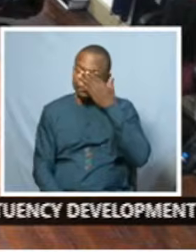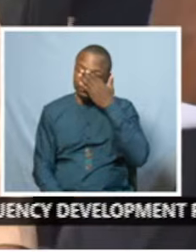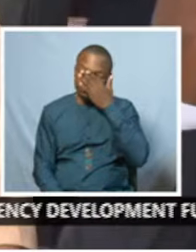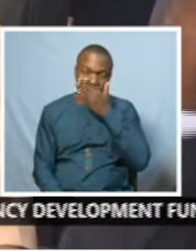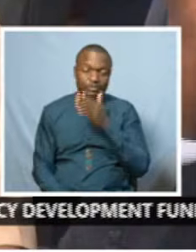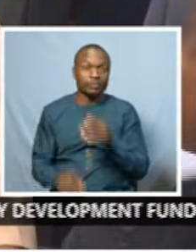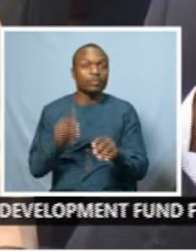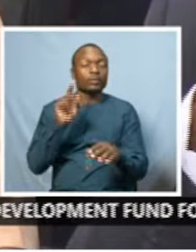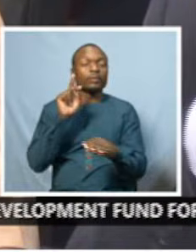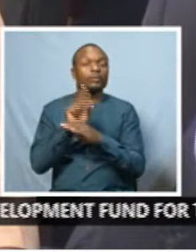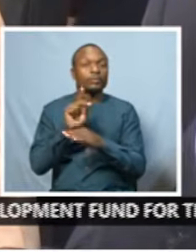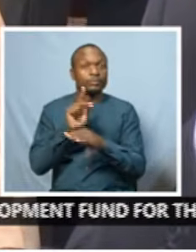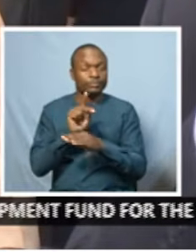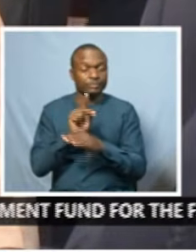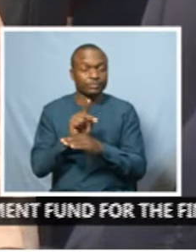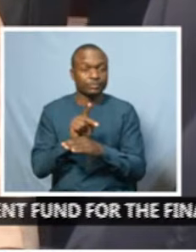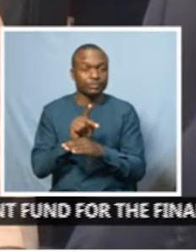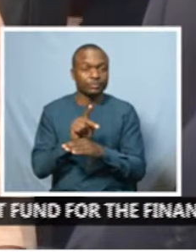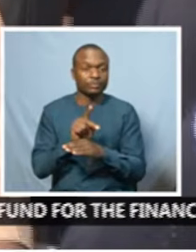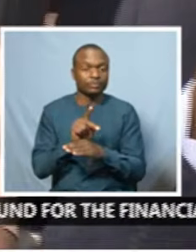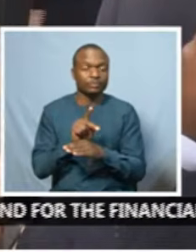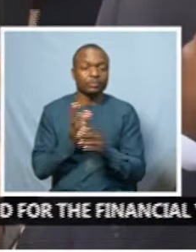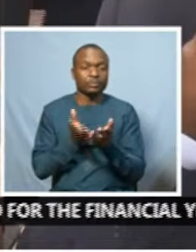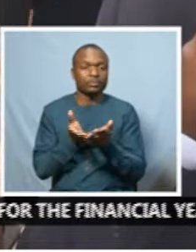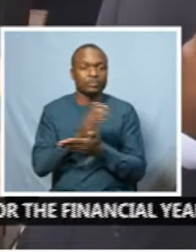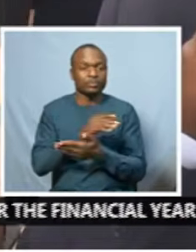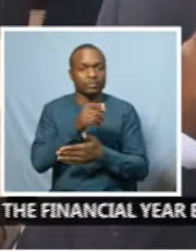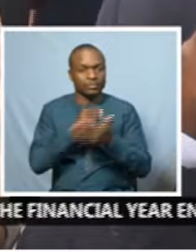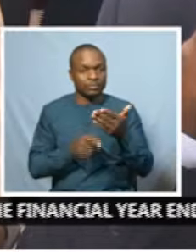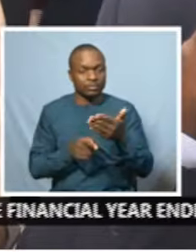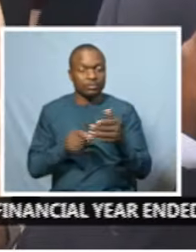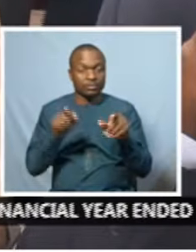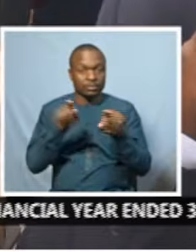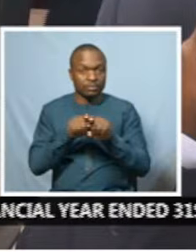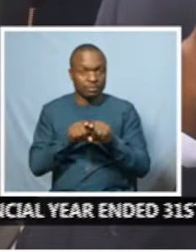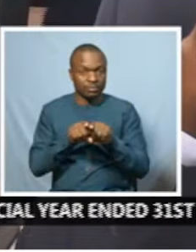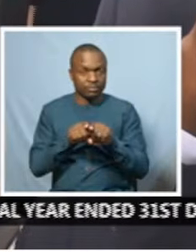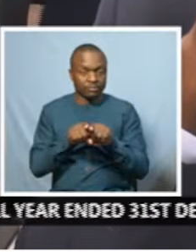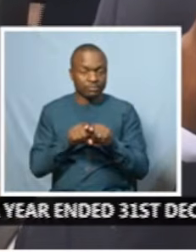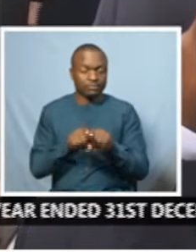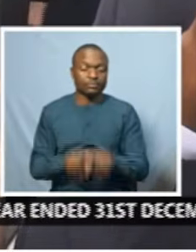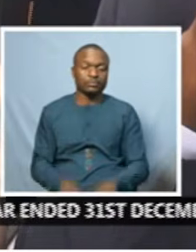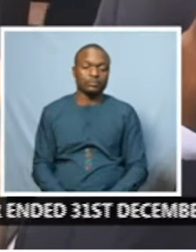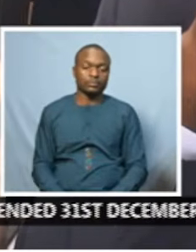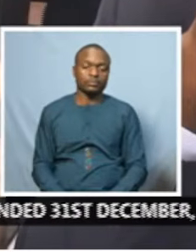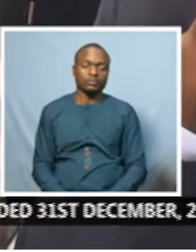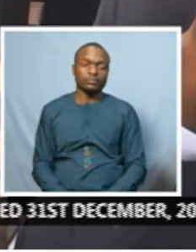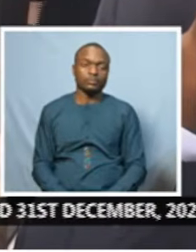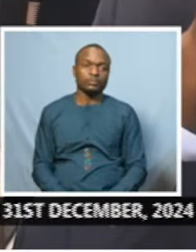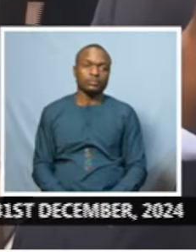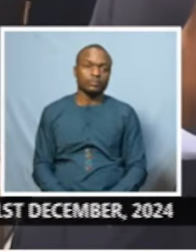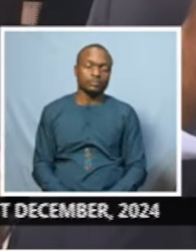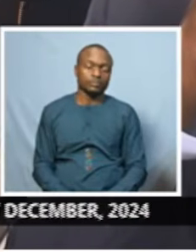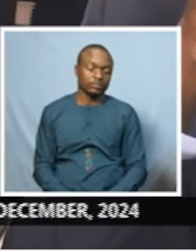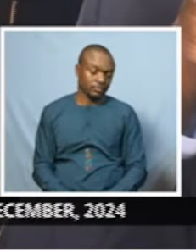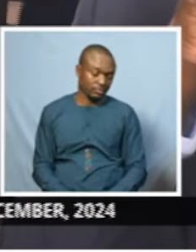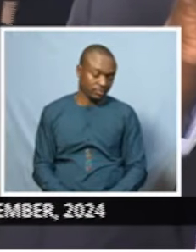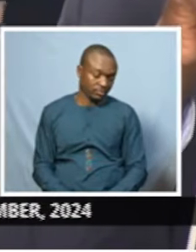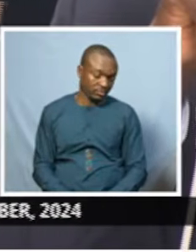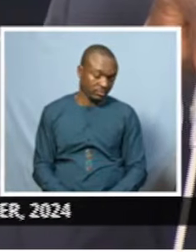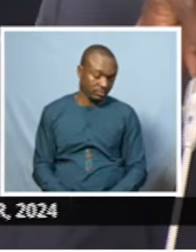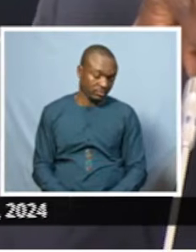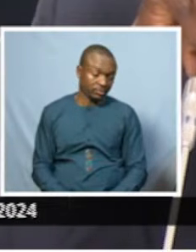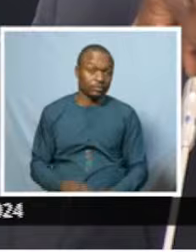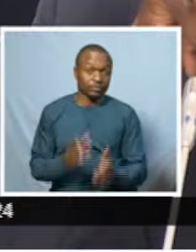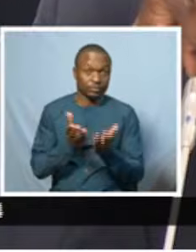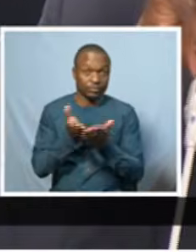the projects on Page. the same page. What?